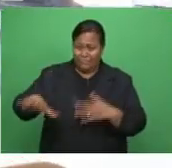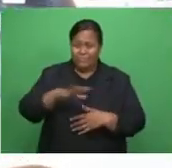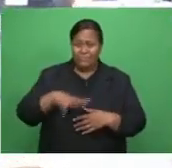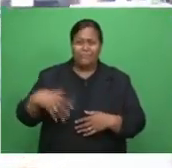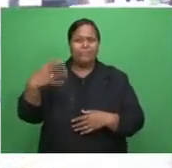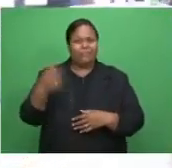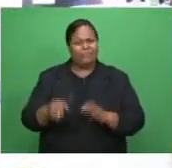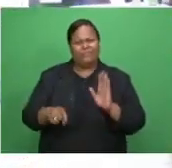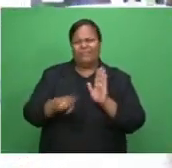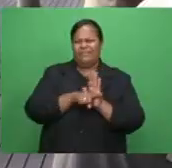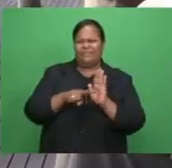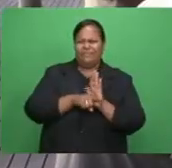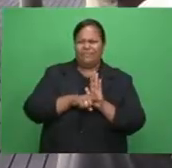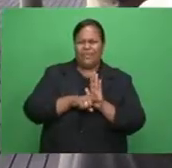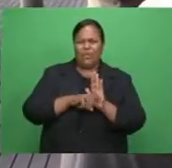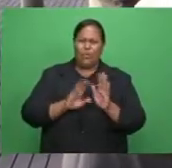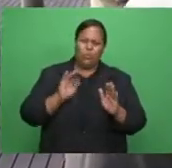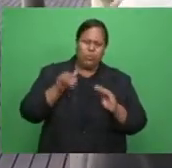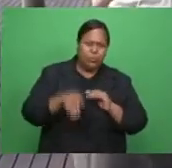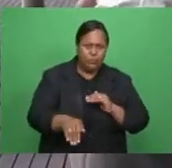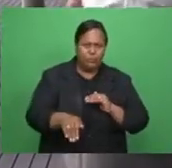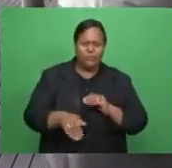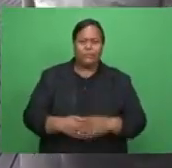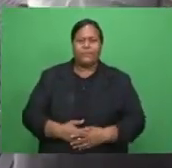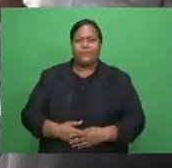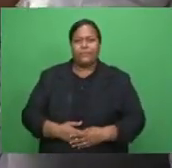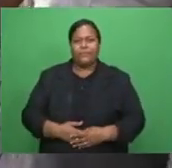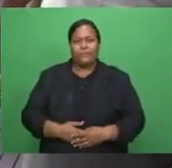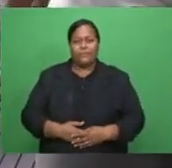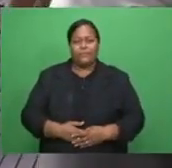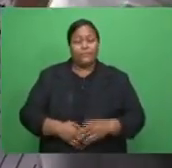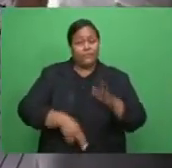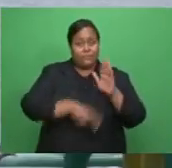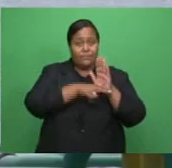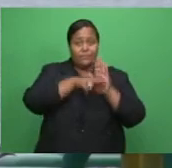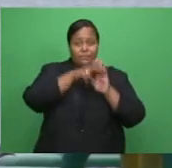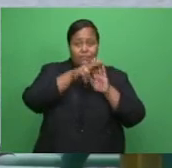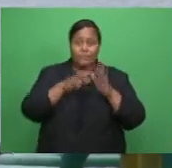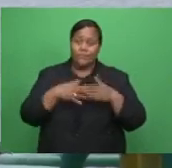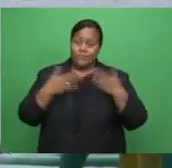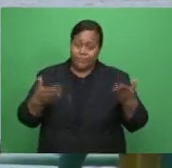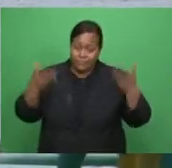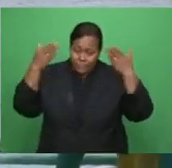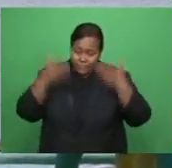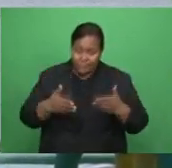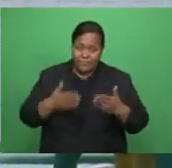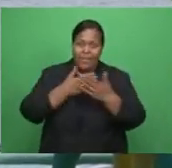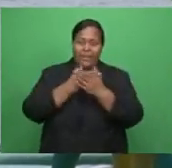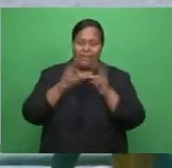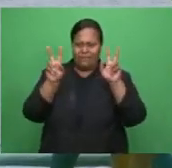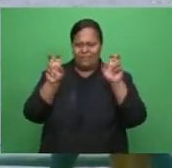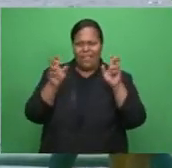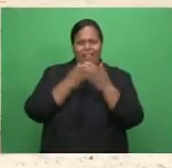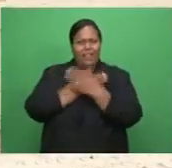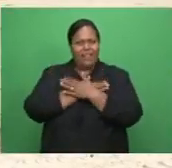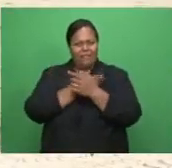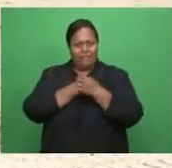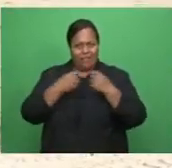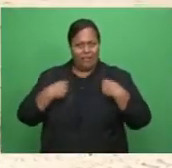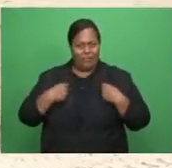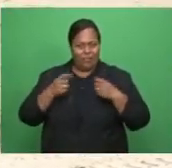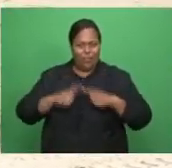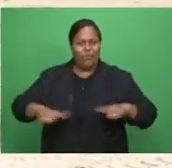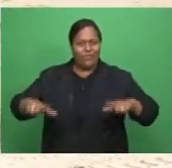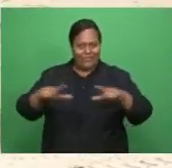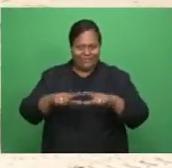very negative spiral. The resort's focus now is on the Love Our Locals campaign as they look to attract